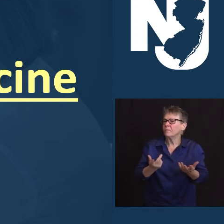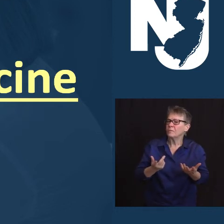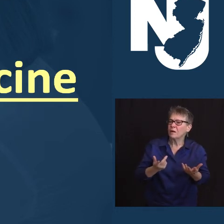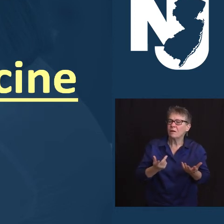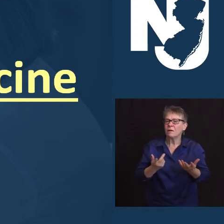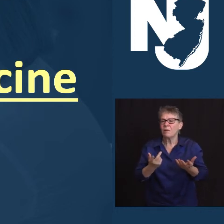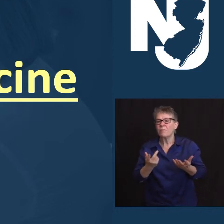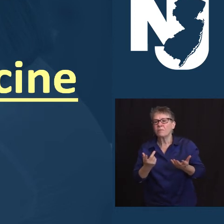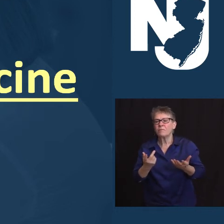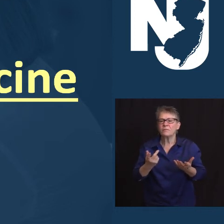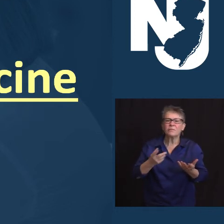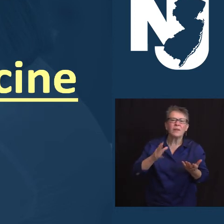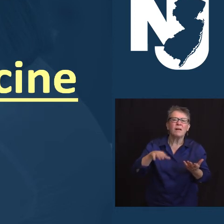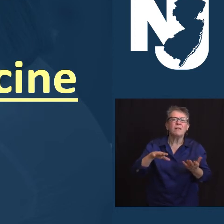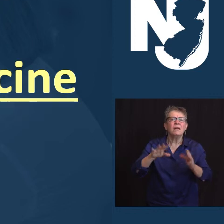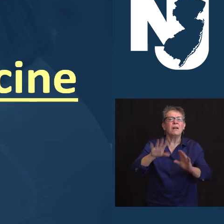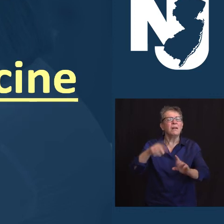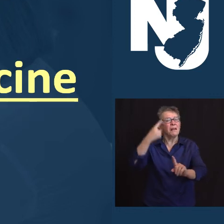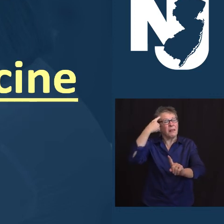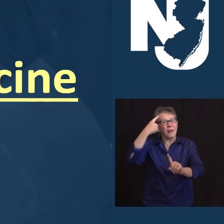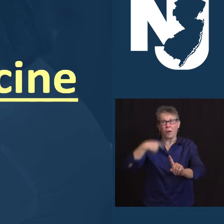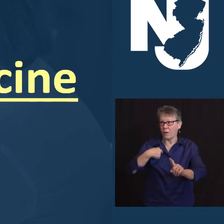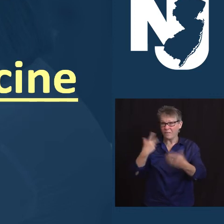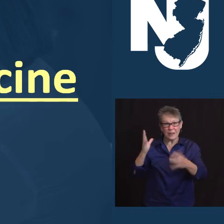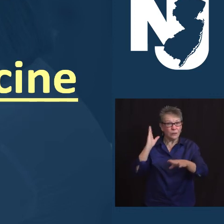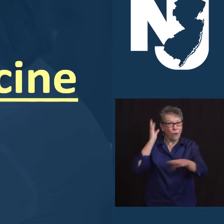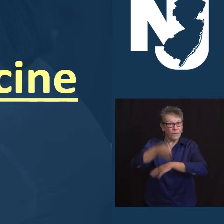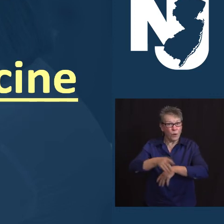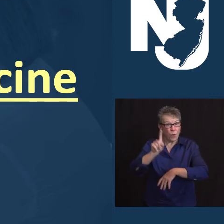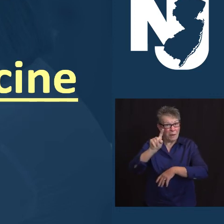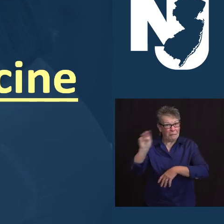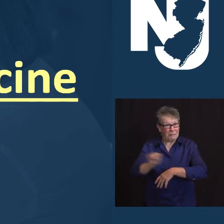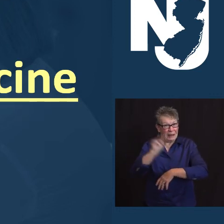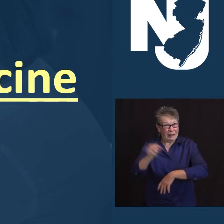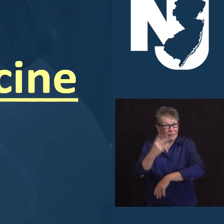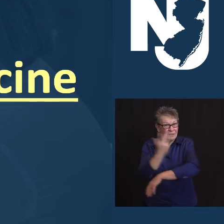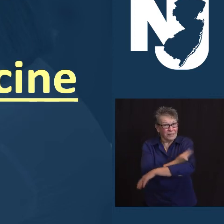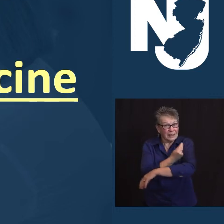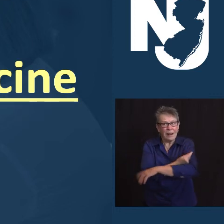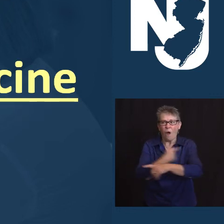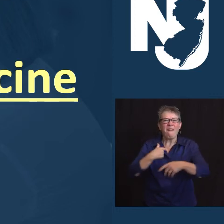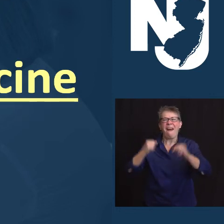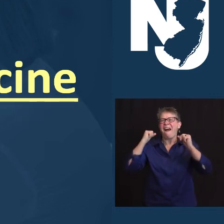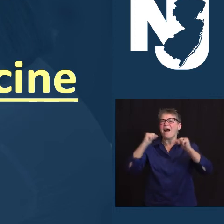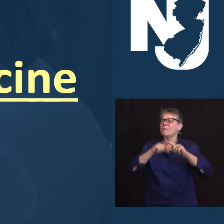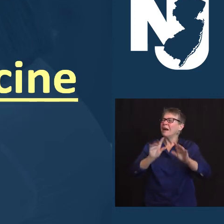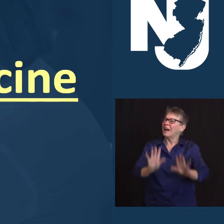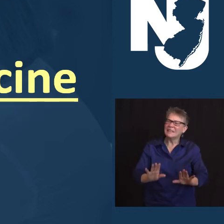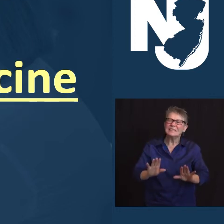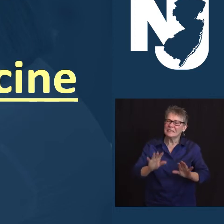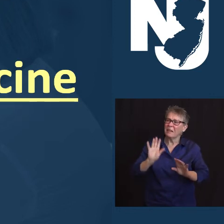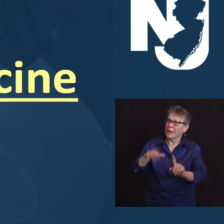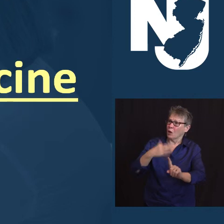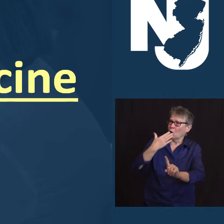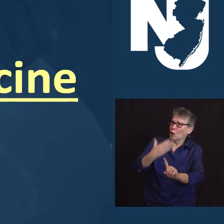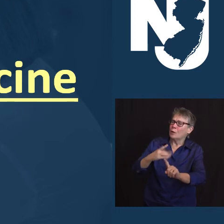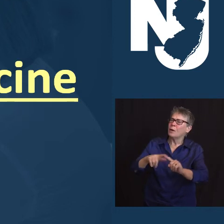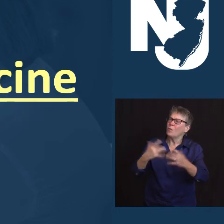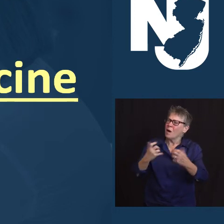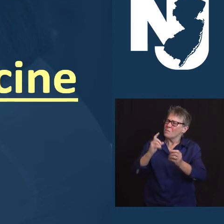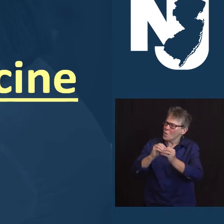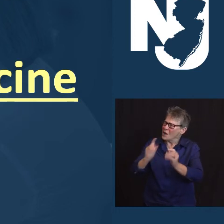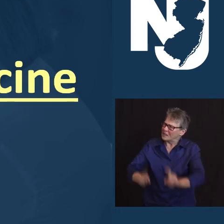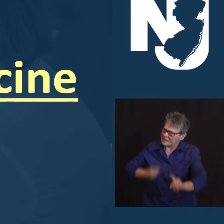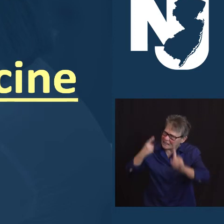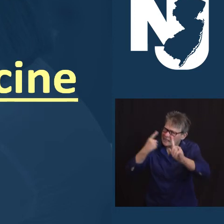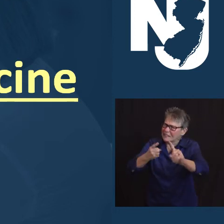Monday. But we're going to keep at it until we reach our goal, and we are going to do our part to meet President Biden's nationwide goal of